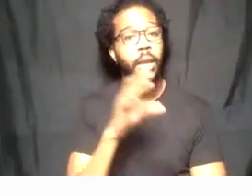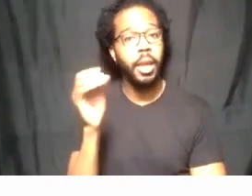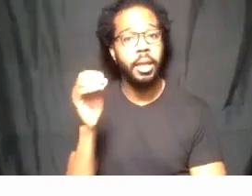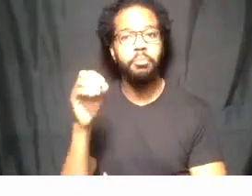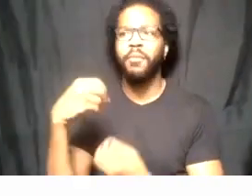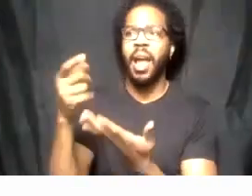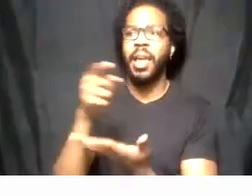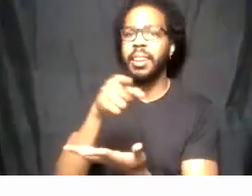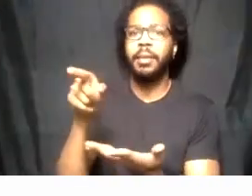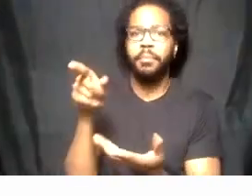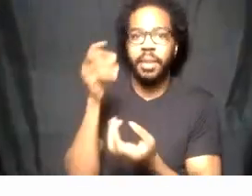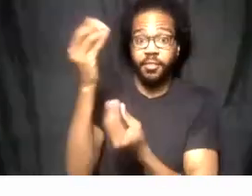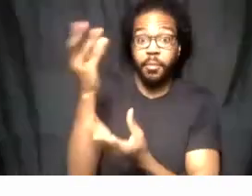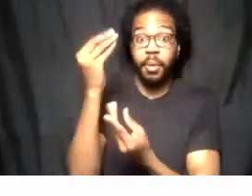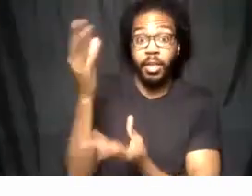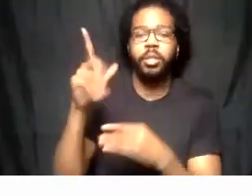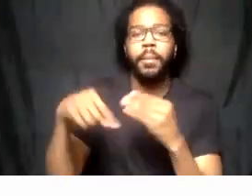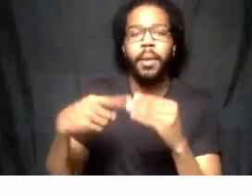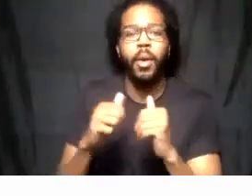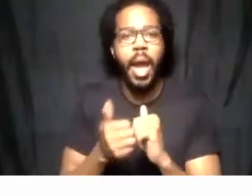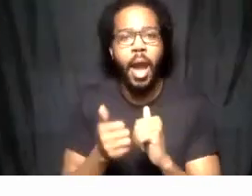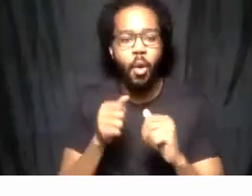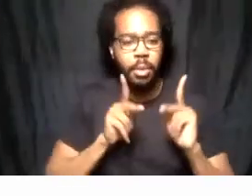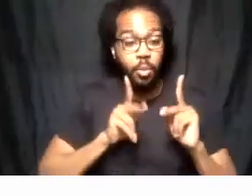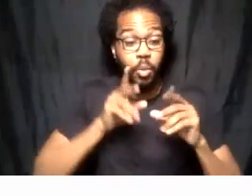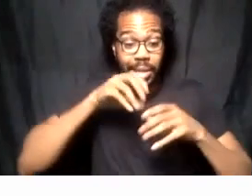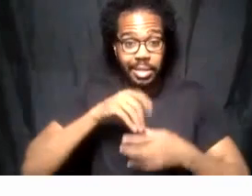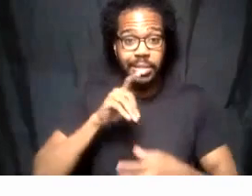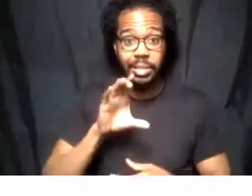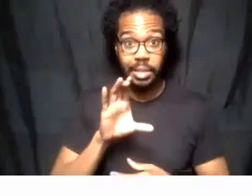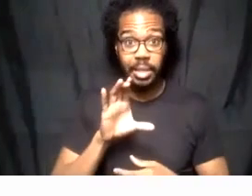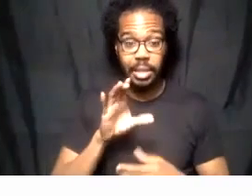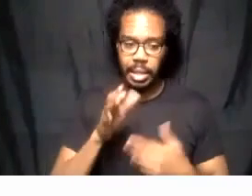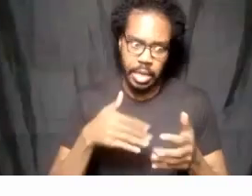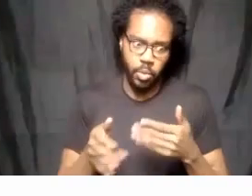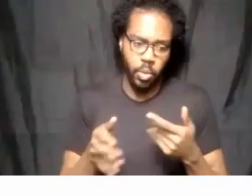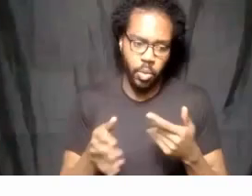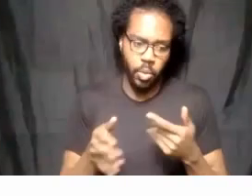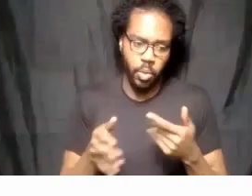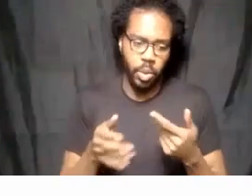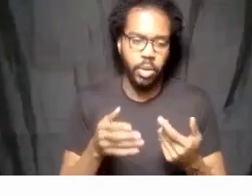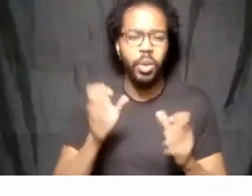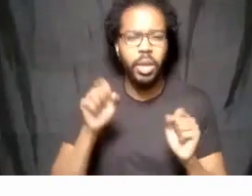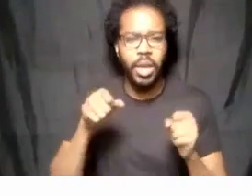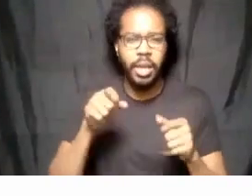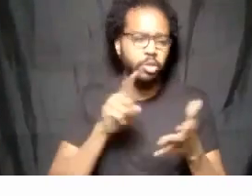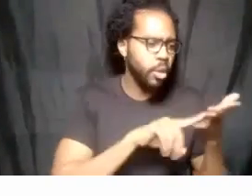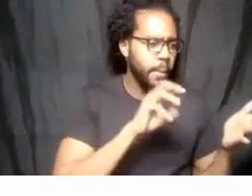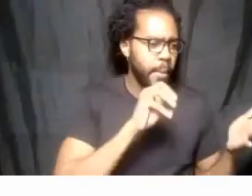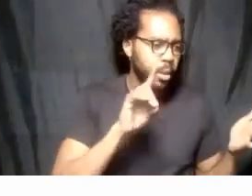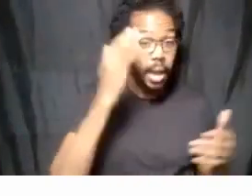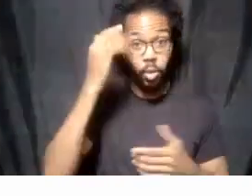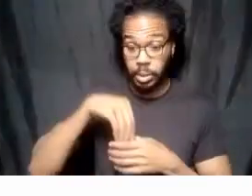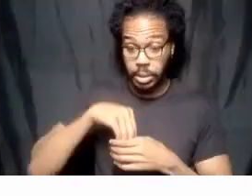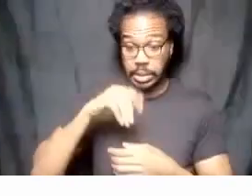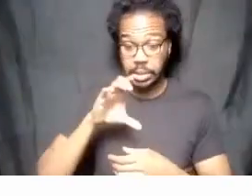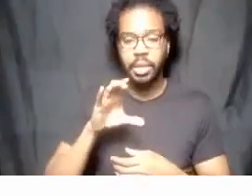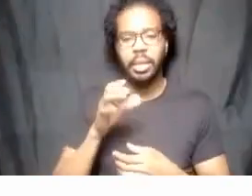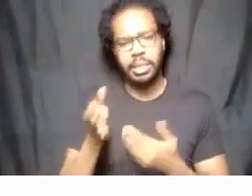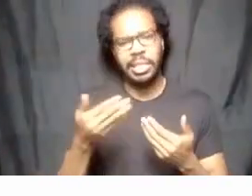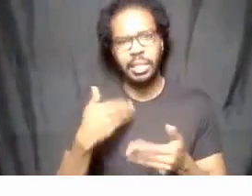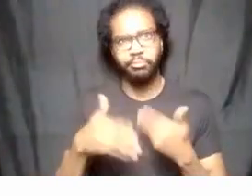the information about how people in the district anyway, and we can look up Maryland. I know that in DC it's quite